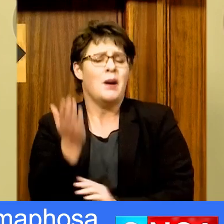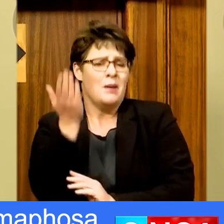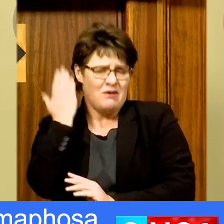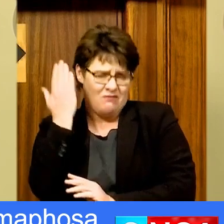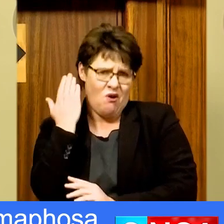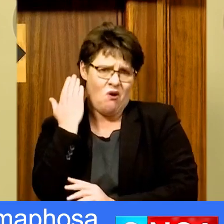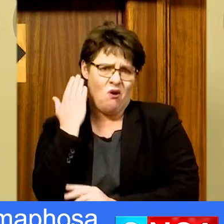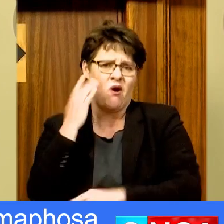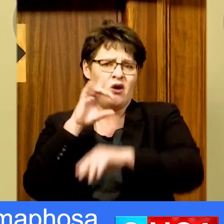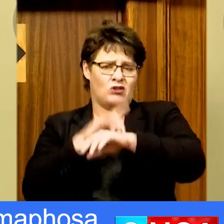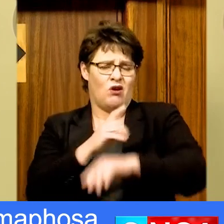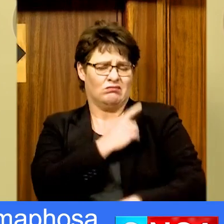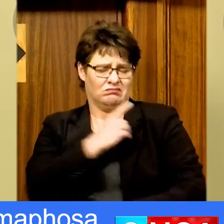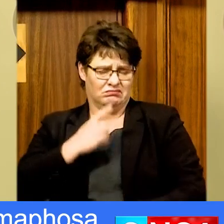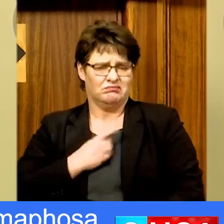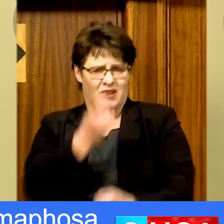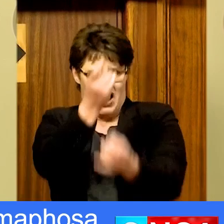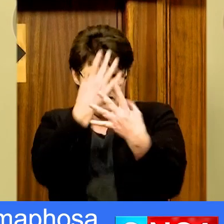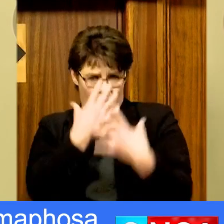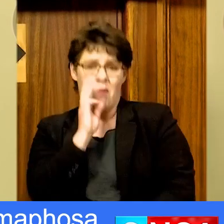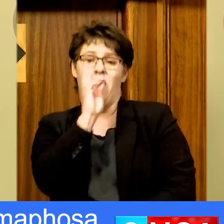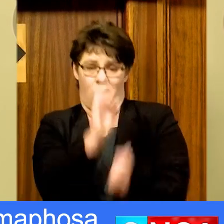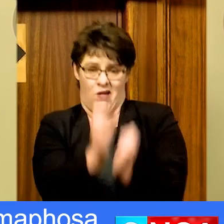would come has now arrived.